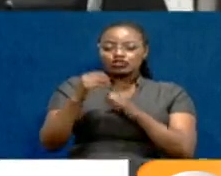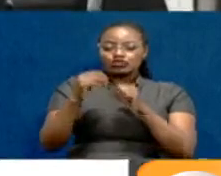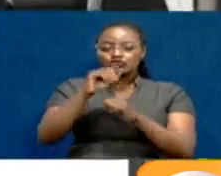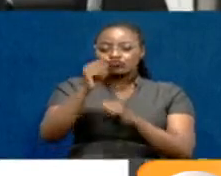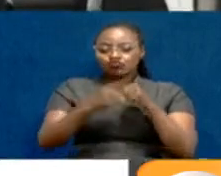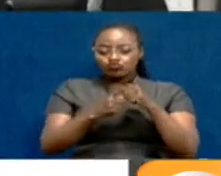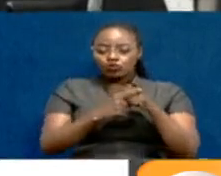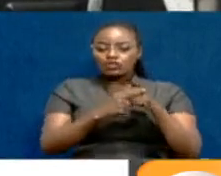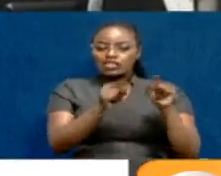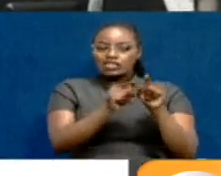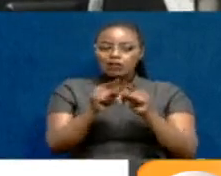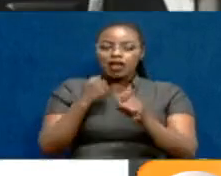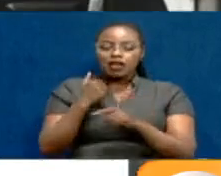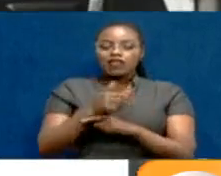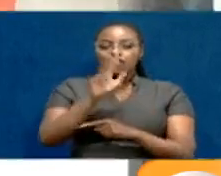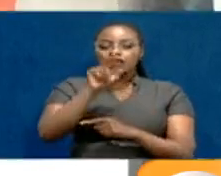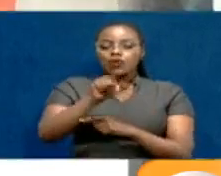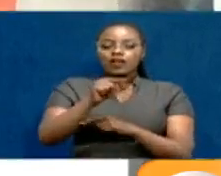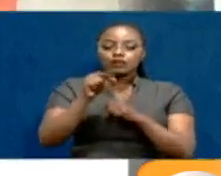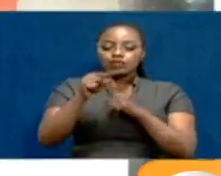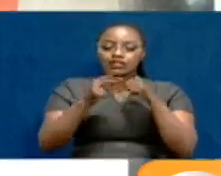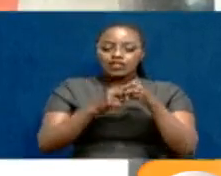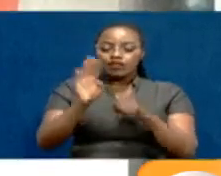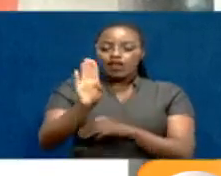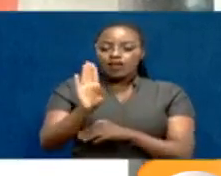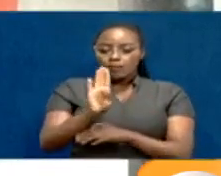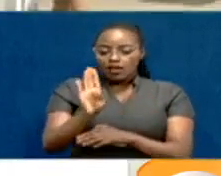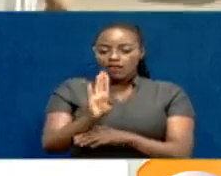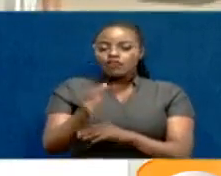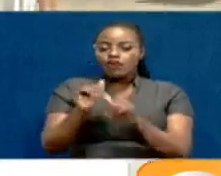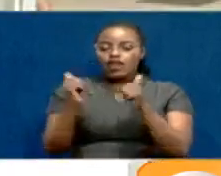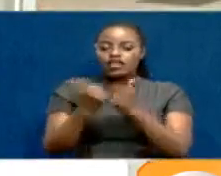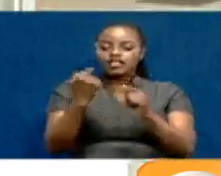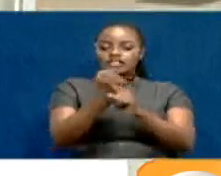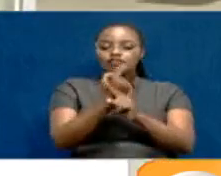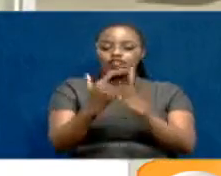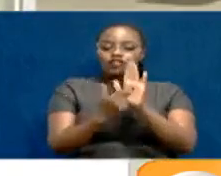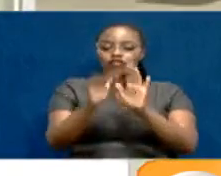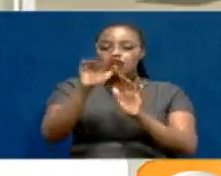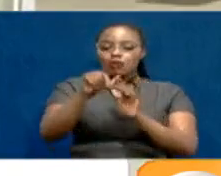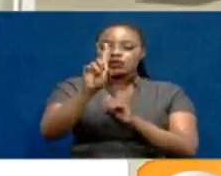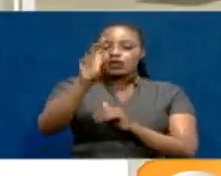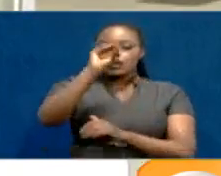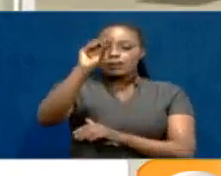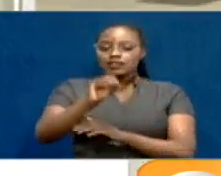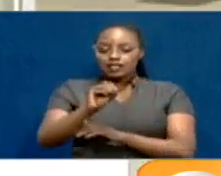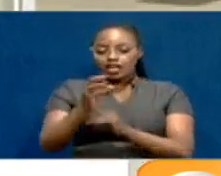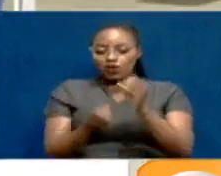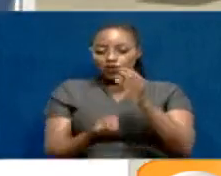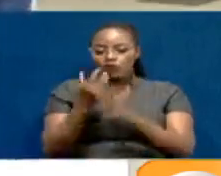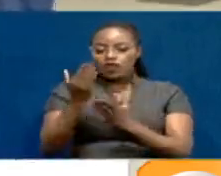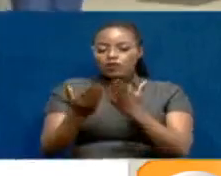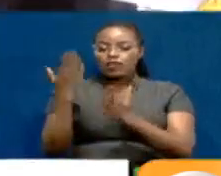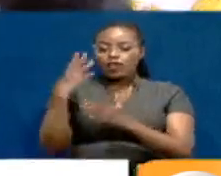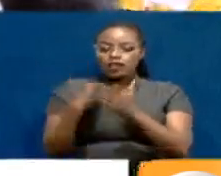collected 131.47 billion shillings on behalf of the agencies, reflecting a 5.1% growth compared to the